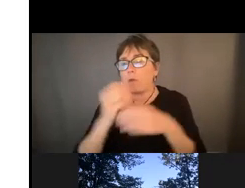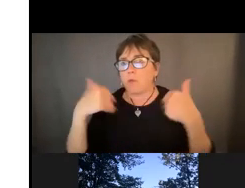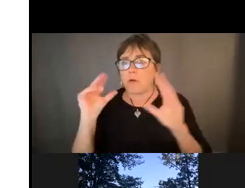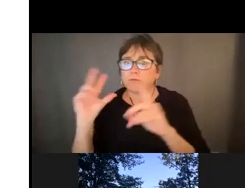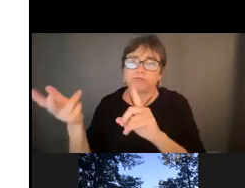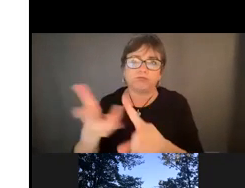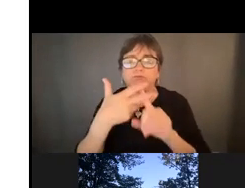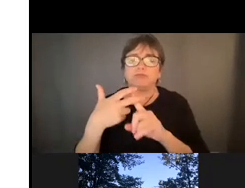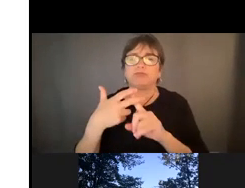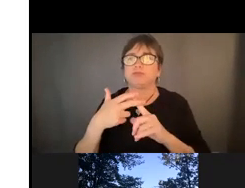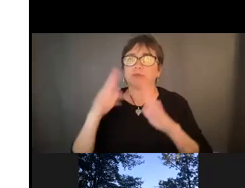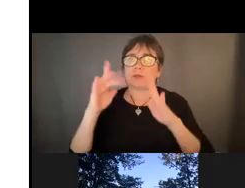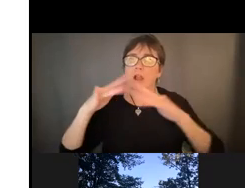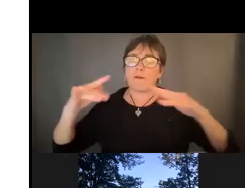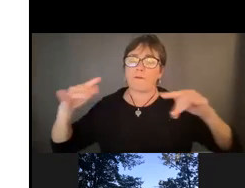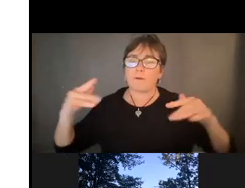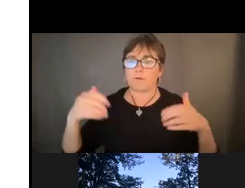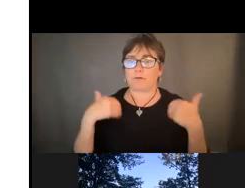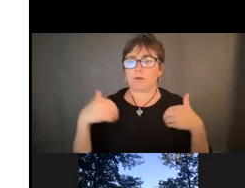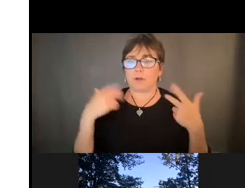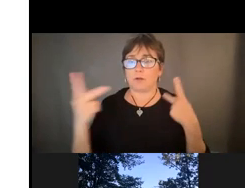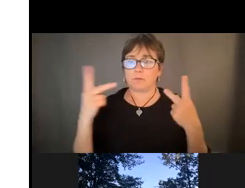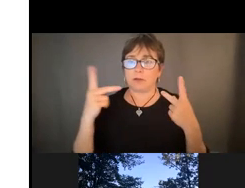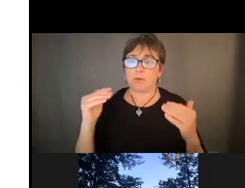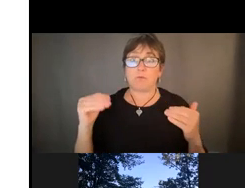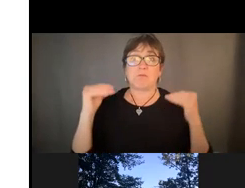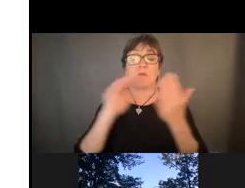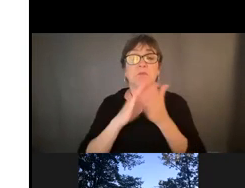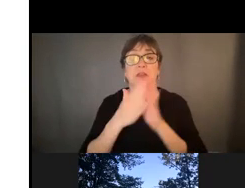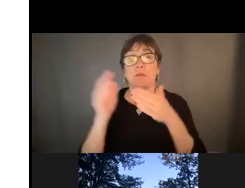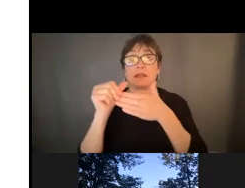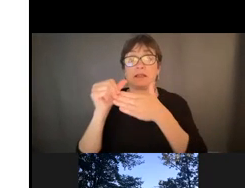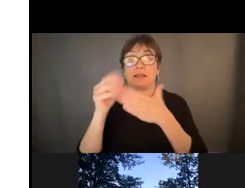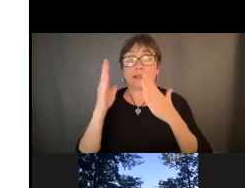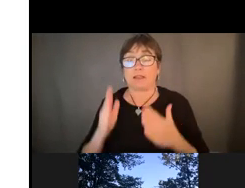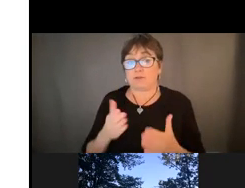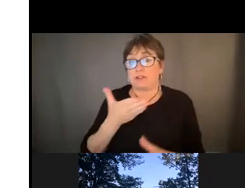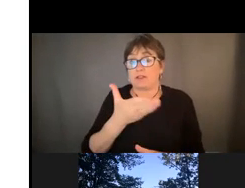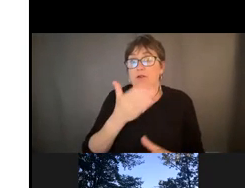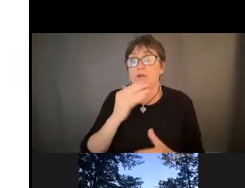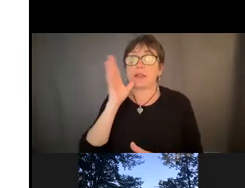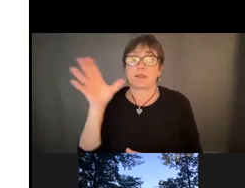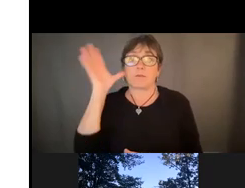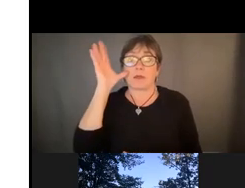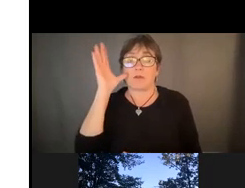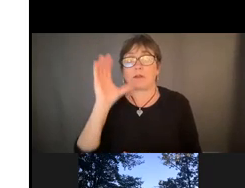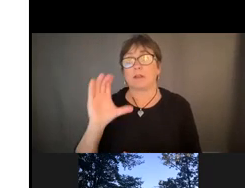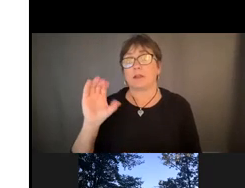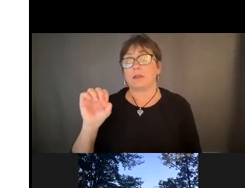to leadership roles in their parent center. And so they